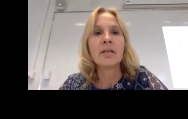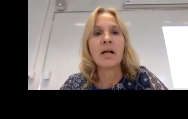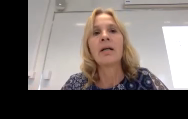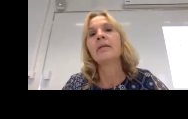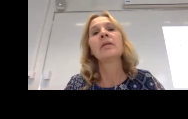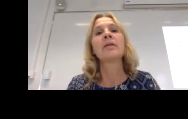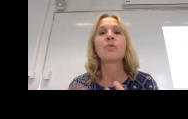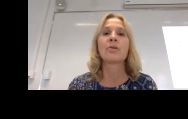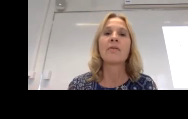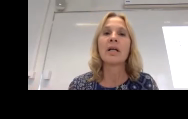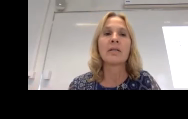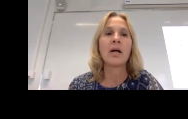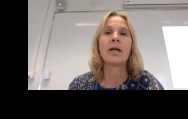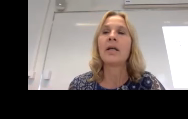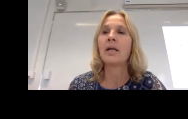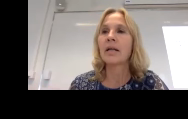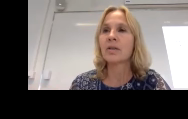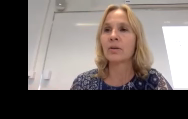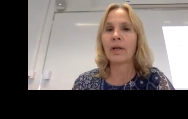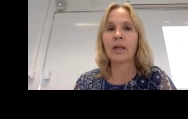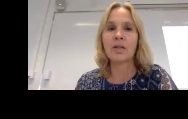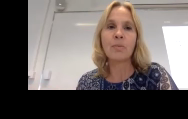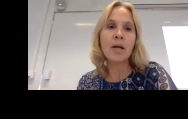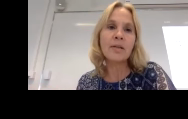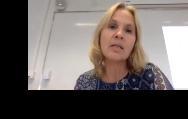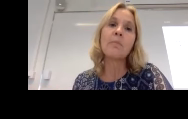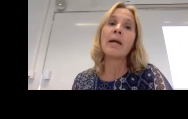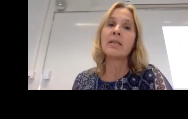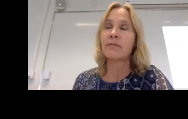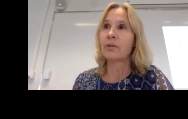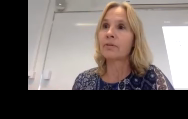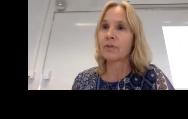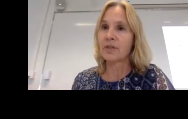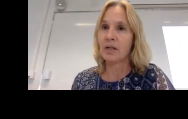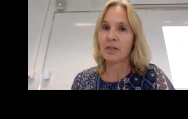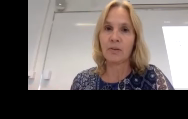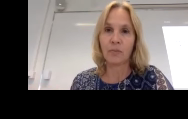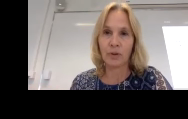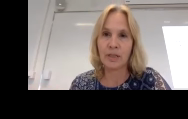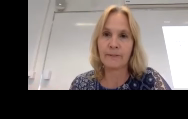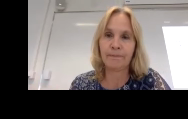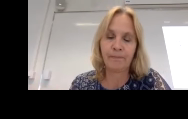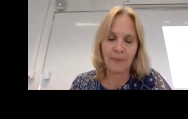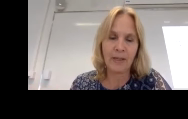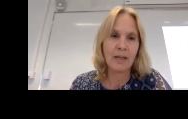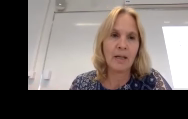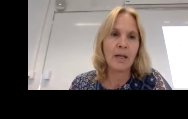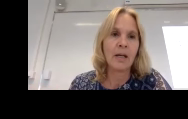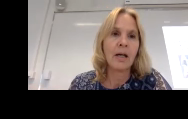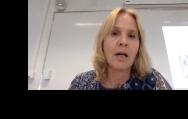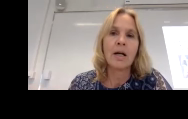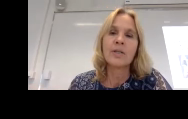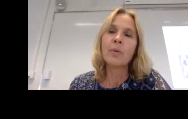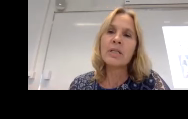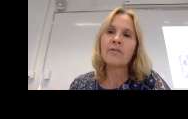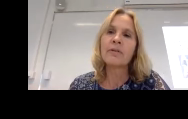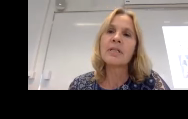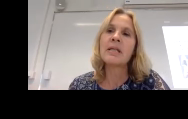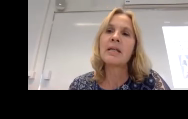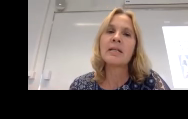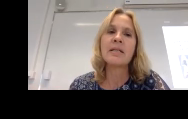the lexicon, the structure of the lexicon and lexical recognition processes might differ for signs and words. So